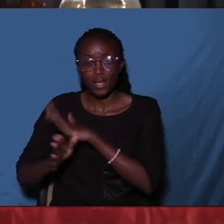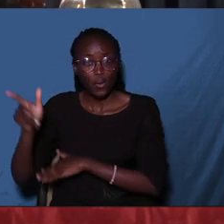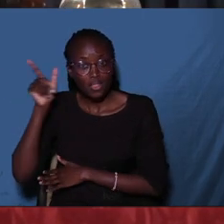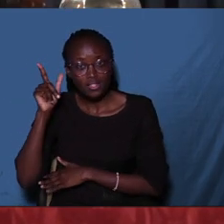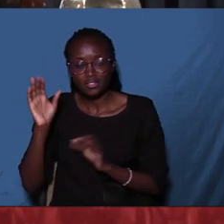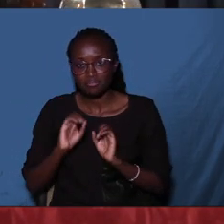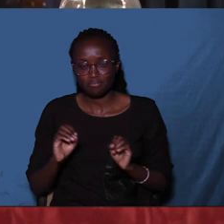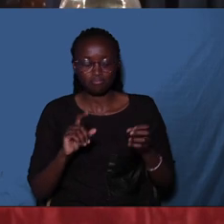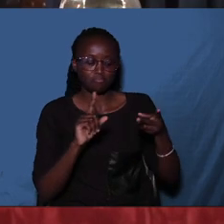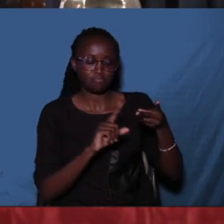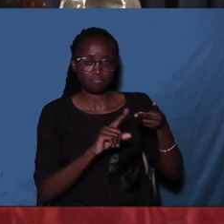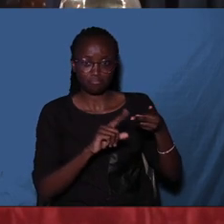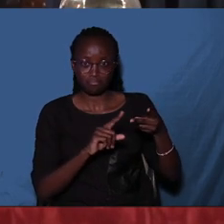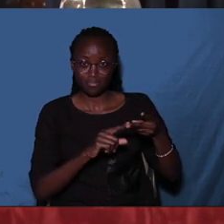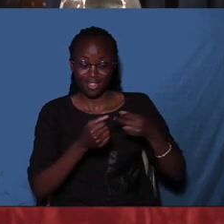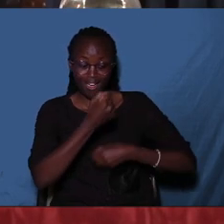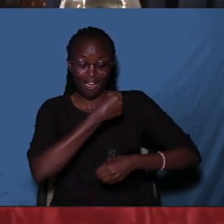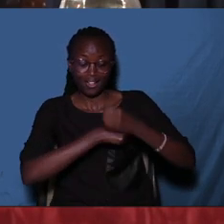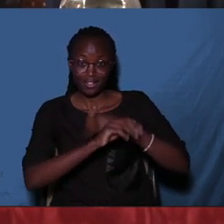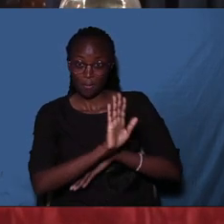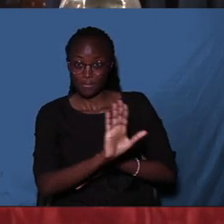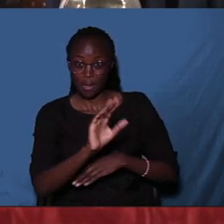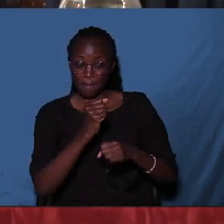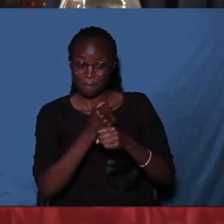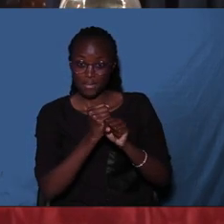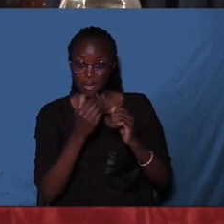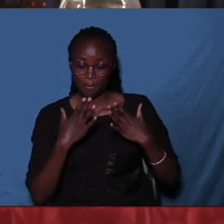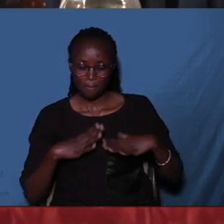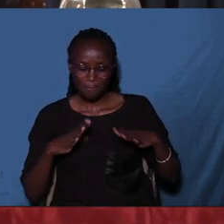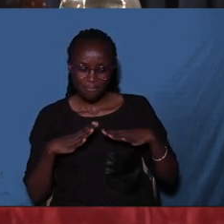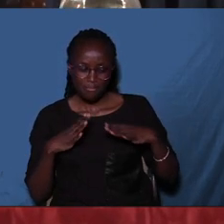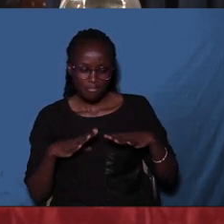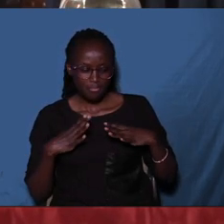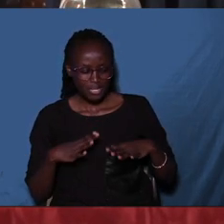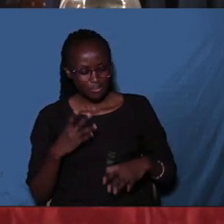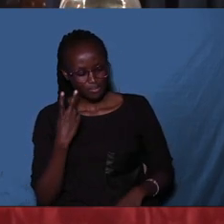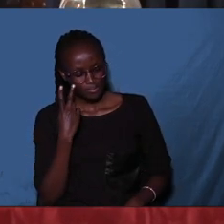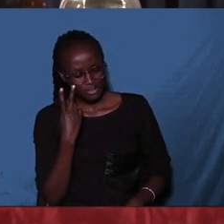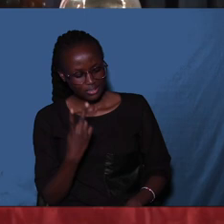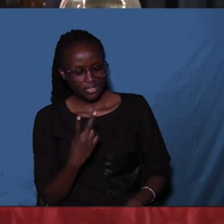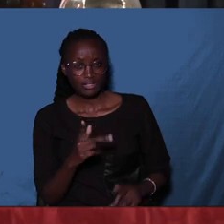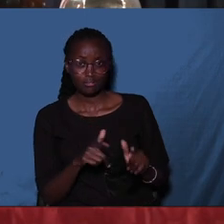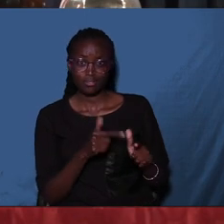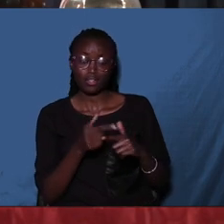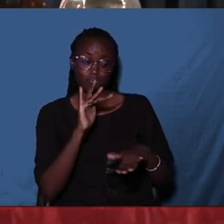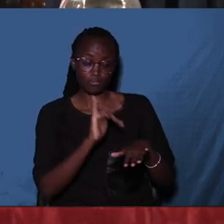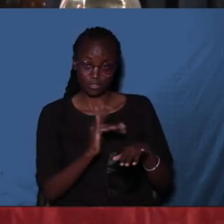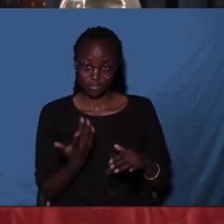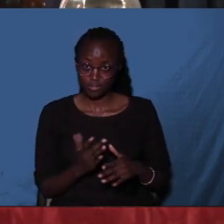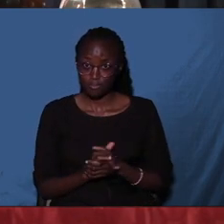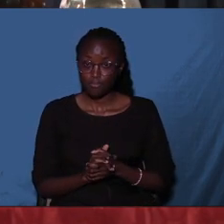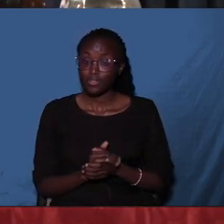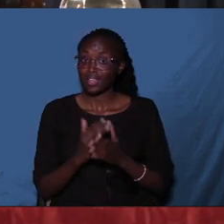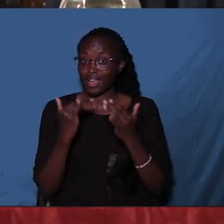two, your deeds will make people label you. And right now, even in our situation, in our